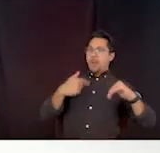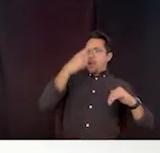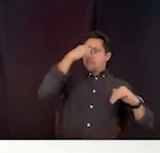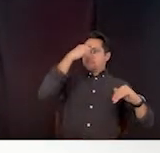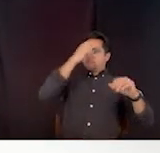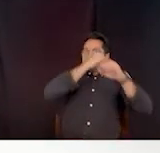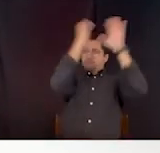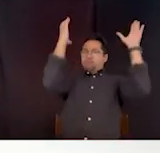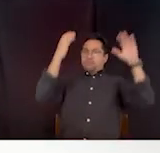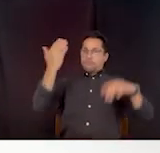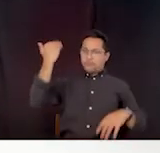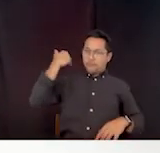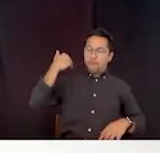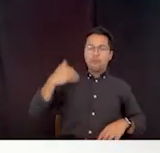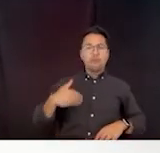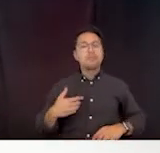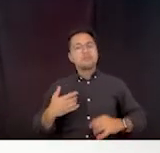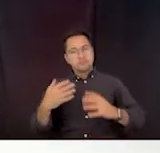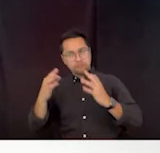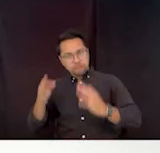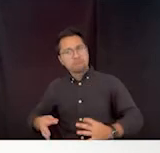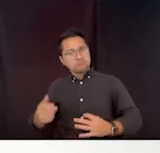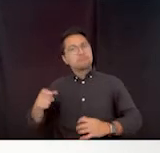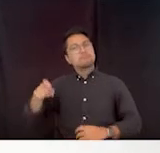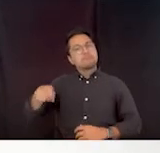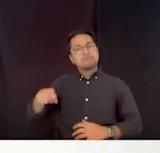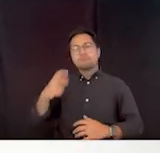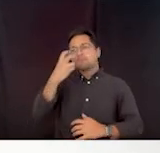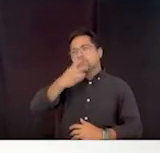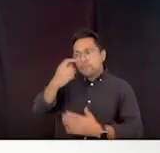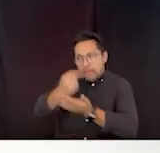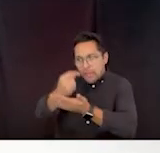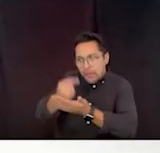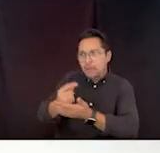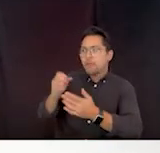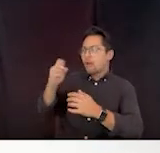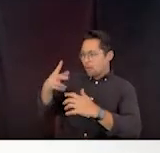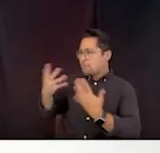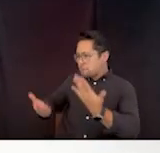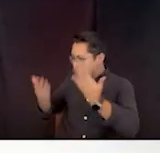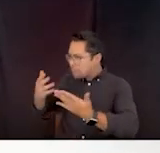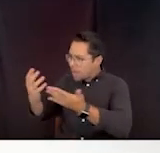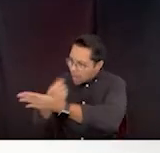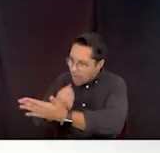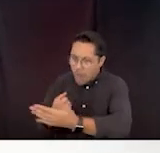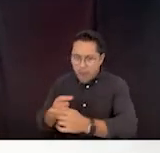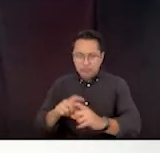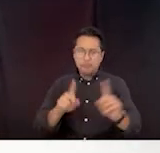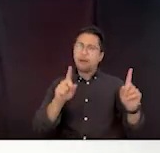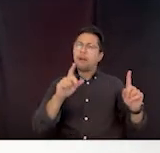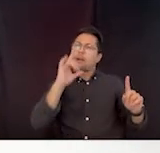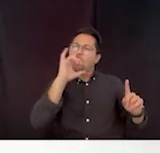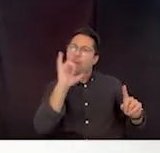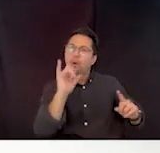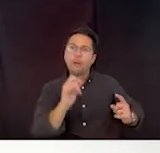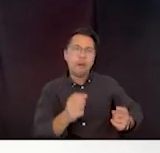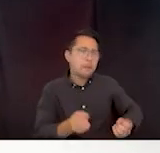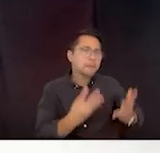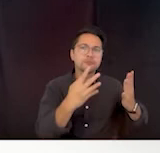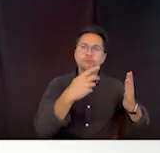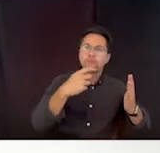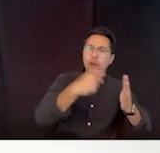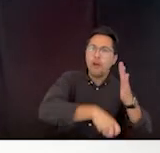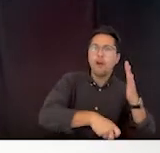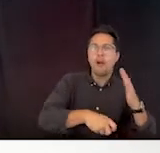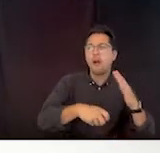decided I need maybe some speech therapy for my child, and I'm going to go and do that. And now I've got to figure out, what does that look like in terms of cost and time